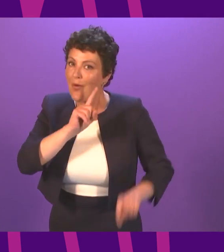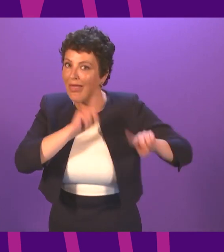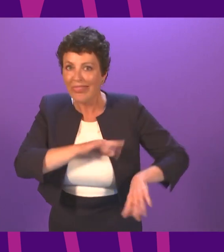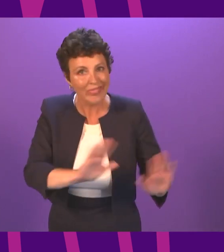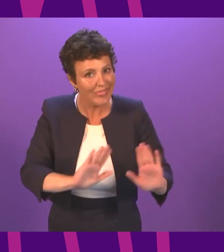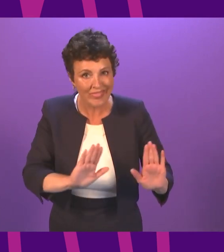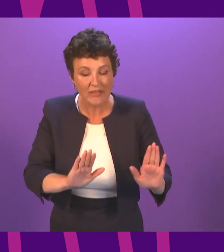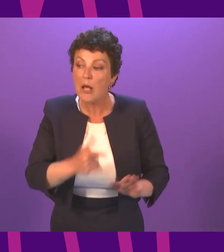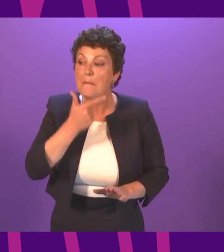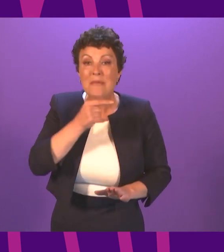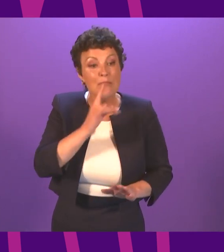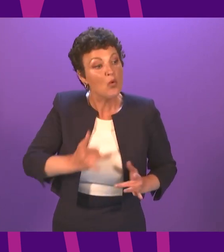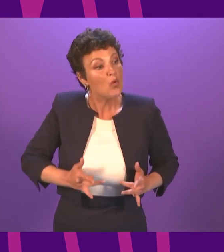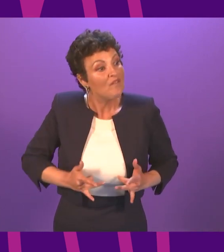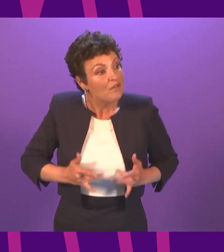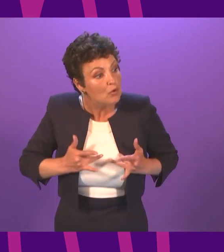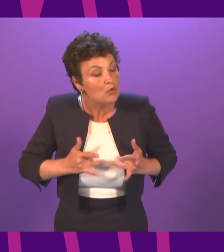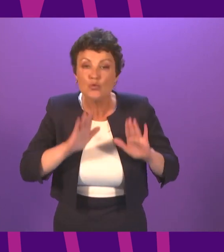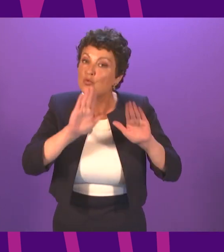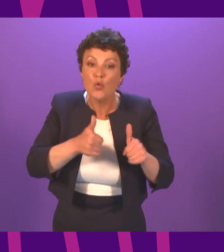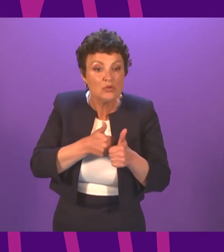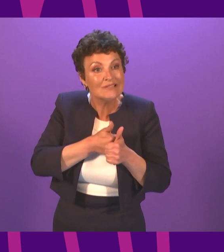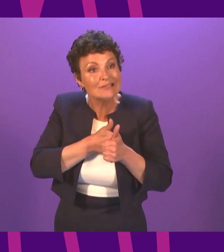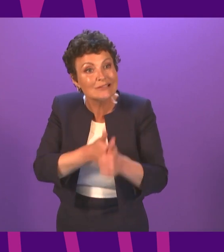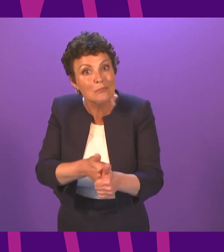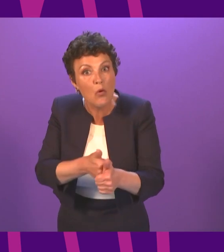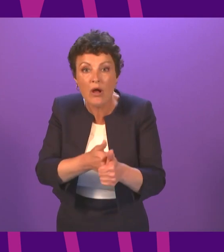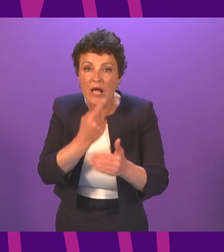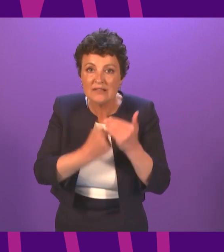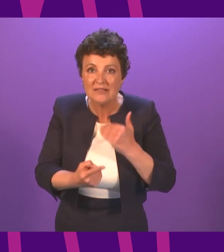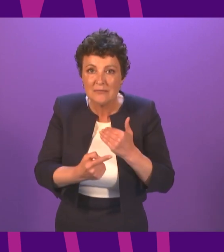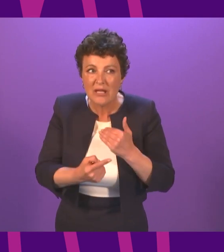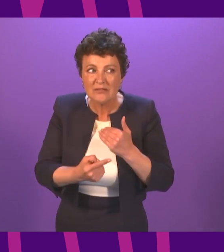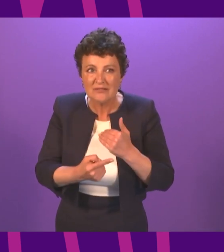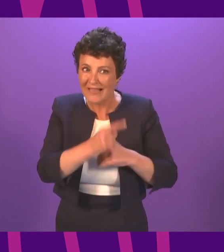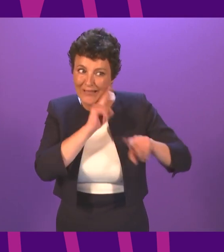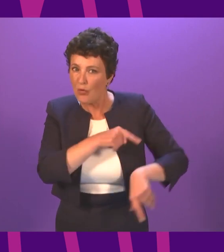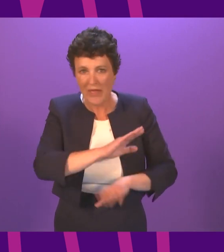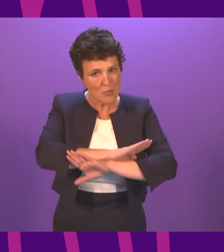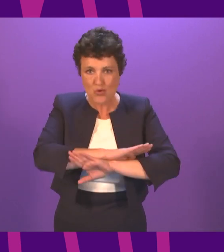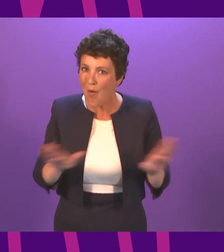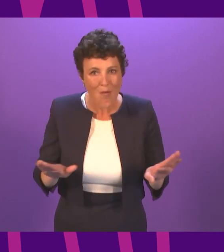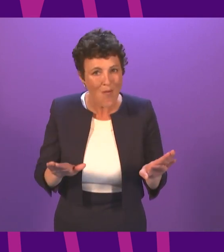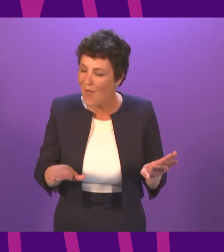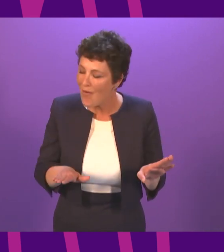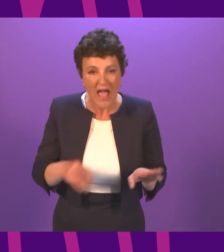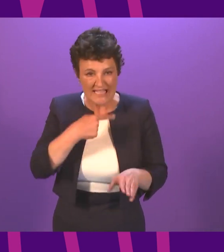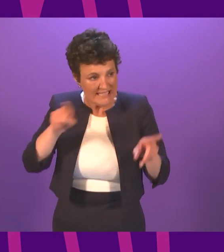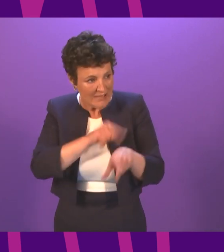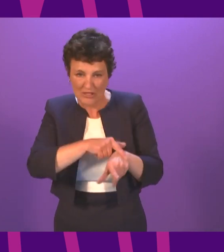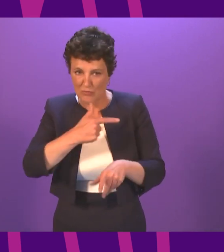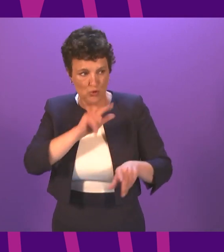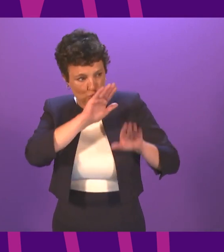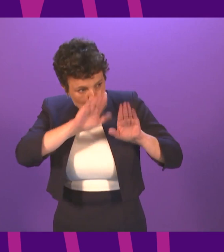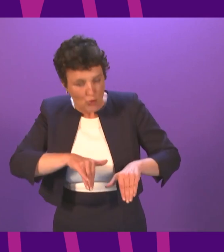The views of those who do not support independence must not be ignored. You mustn't feel as if you are being bludgeoned towards an outcome you have